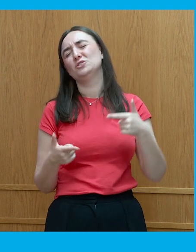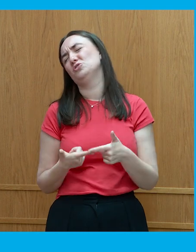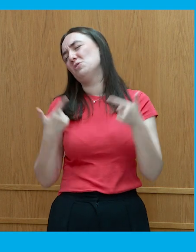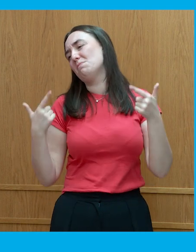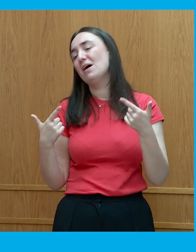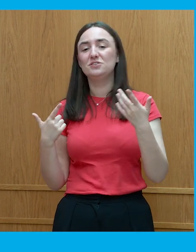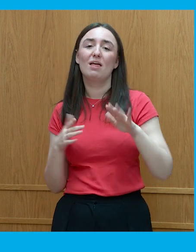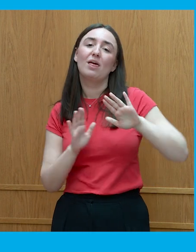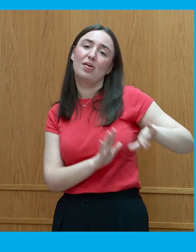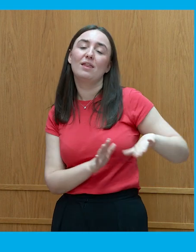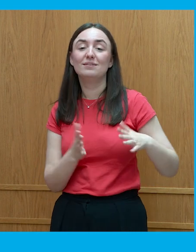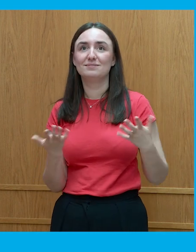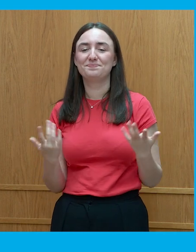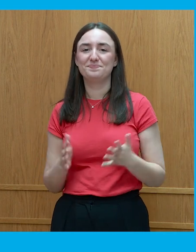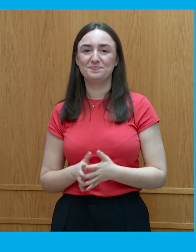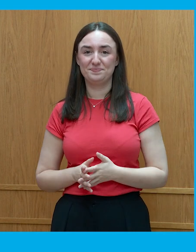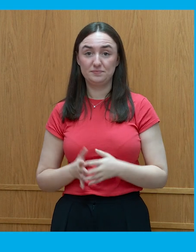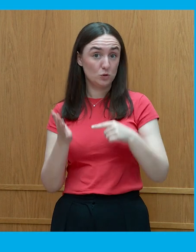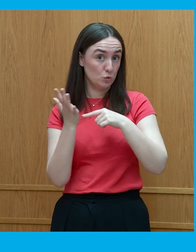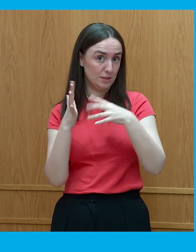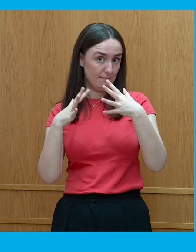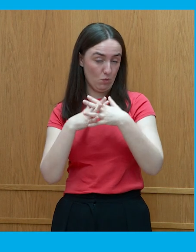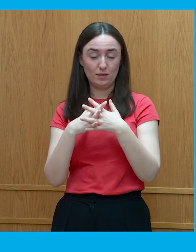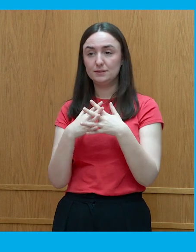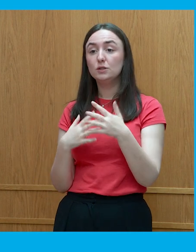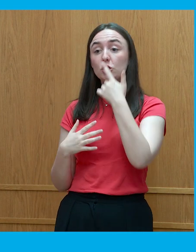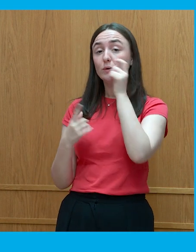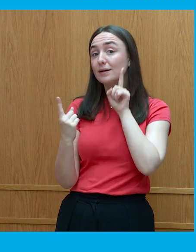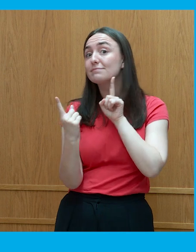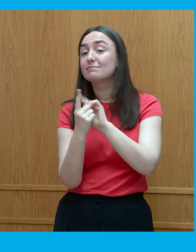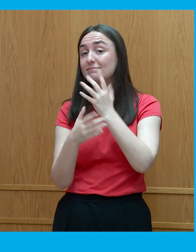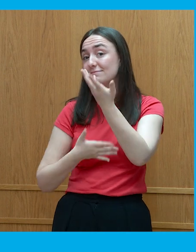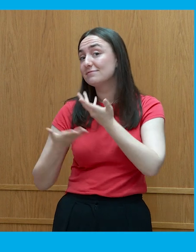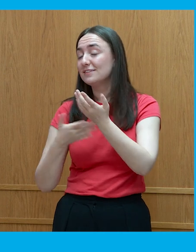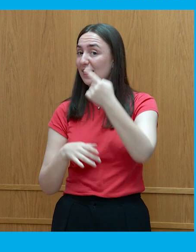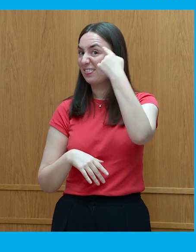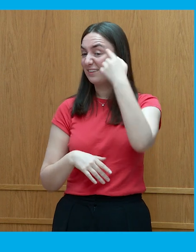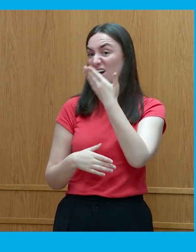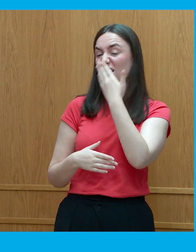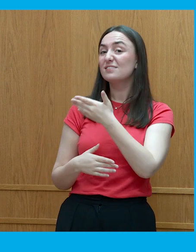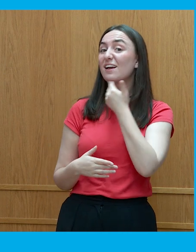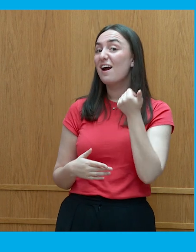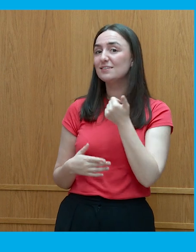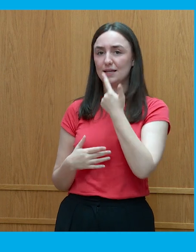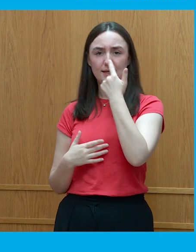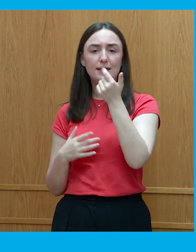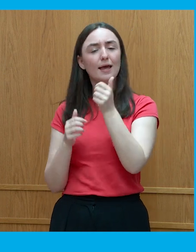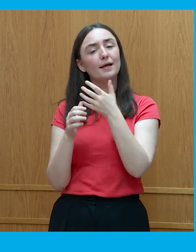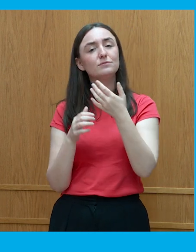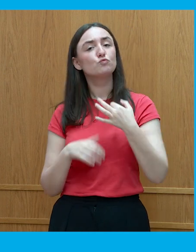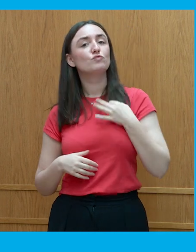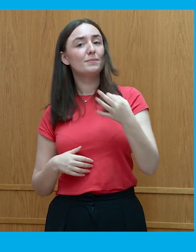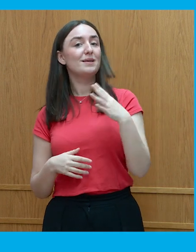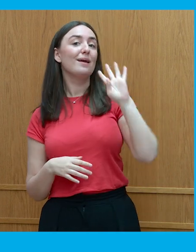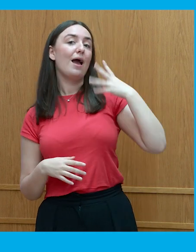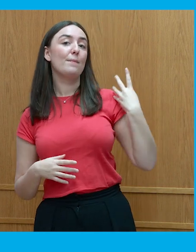Just push him to the side. Tim Walz is approachable, and I think that he can speak for Kamala in a non-toxic way